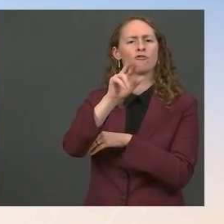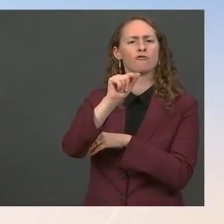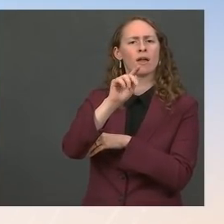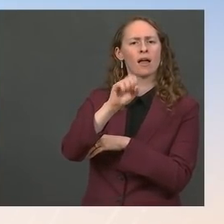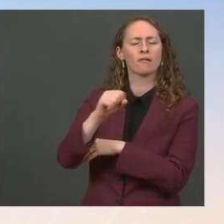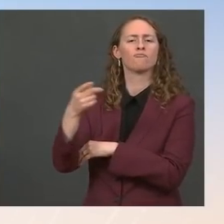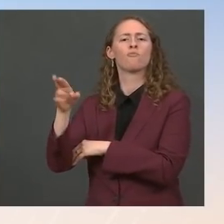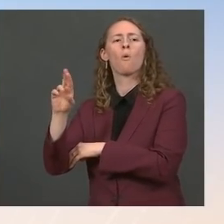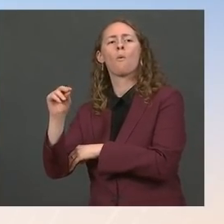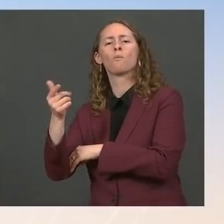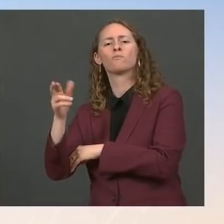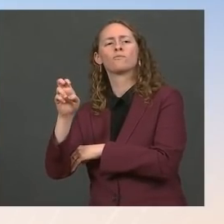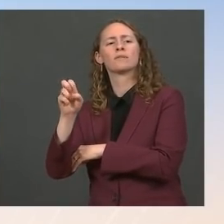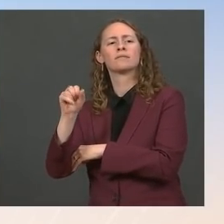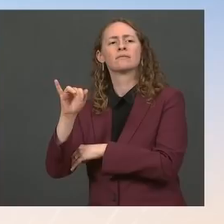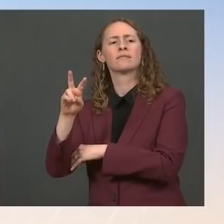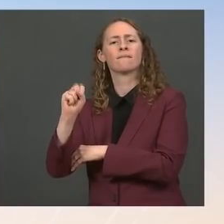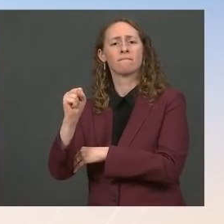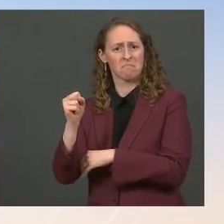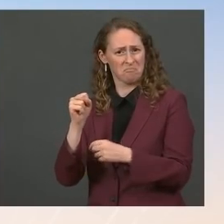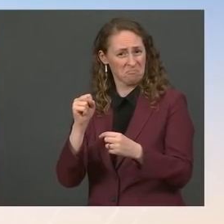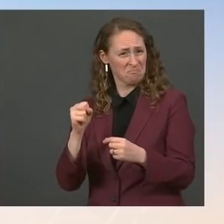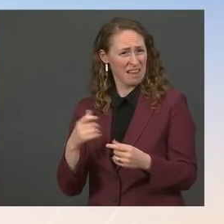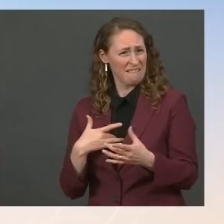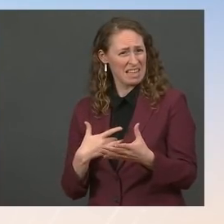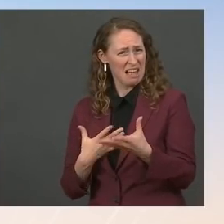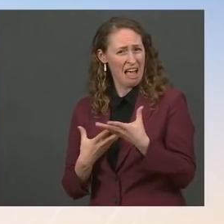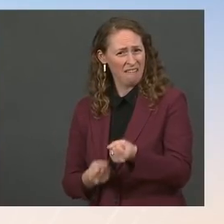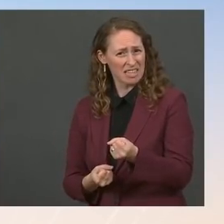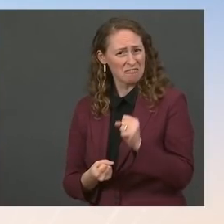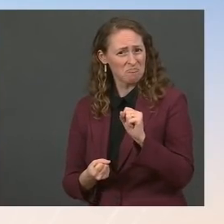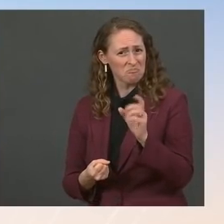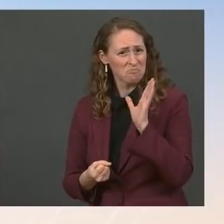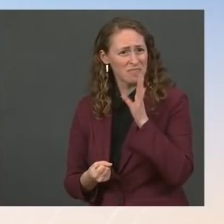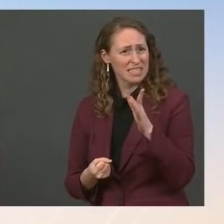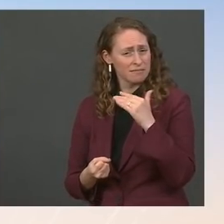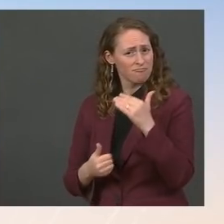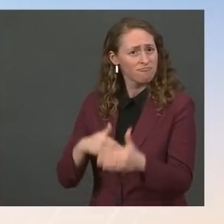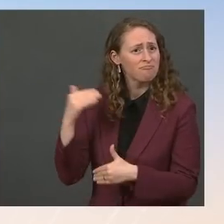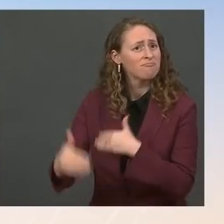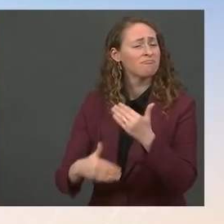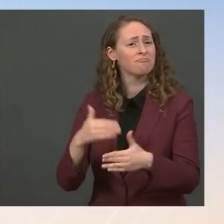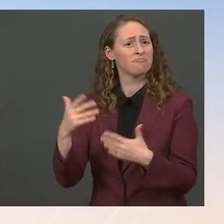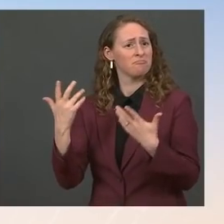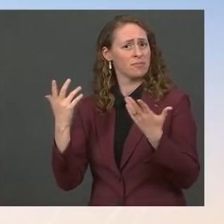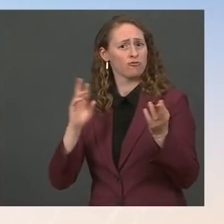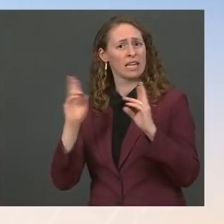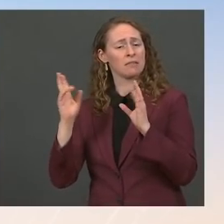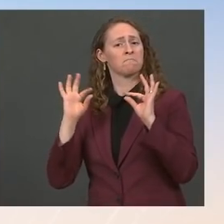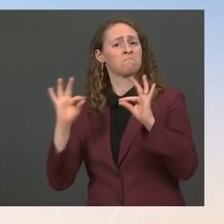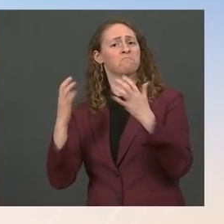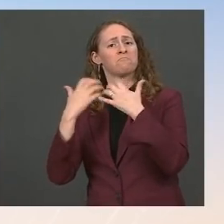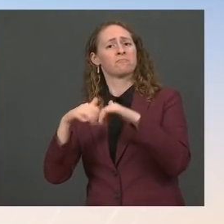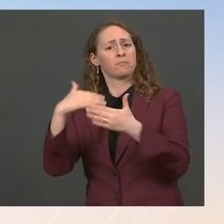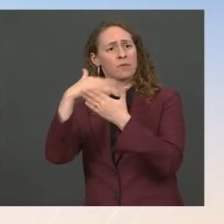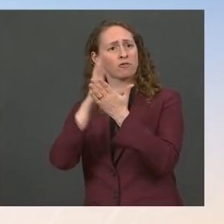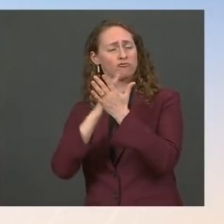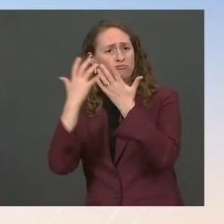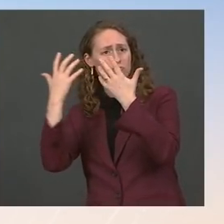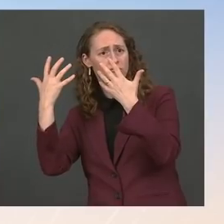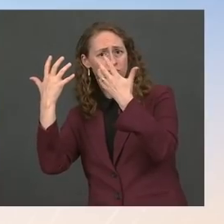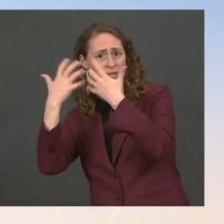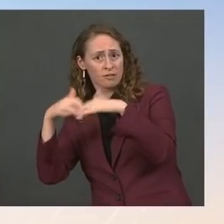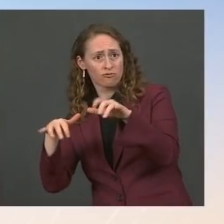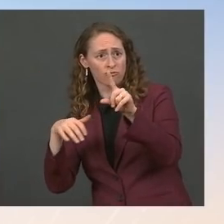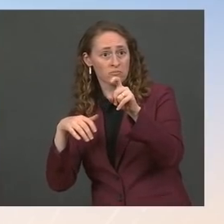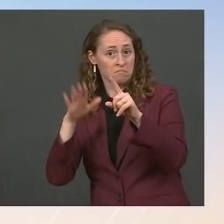House confident that it will reach a deal on reconciliation by Democratic leadership's self-imposed October 31st deadline?